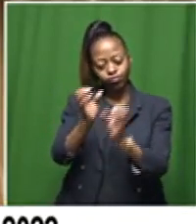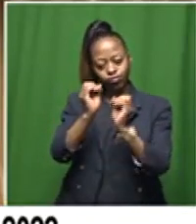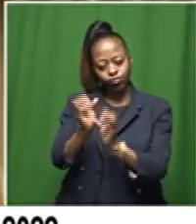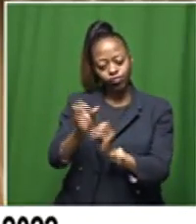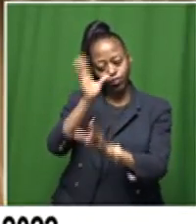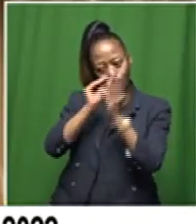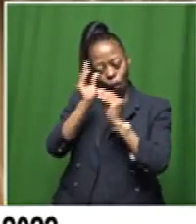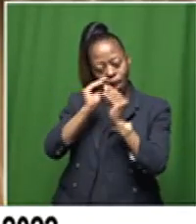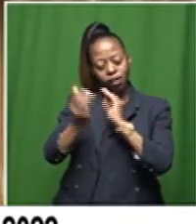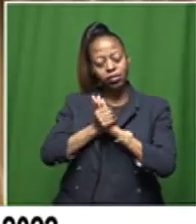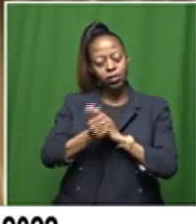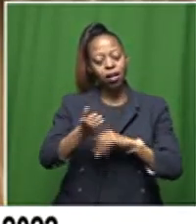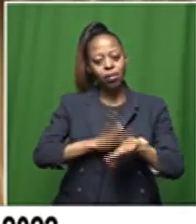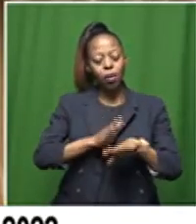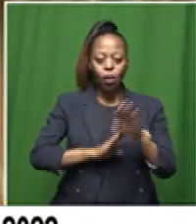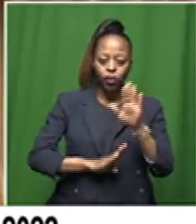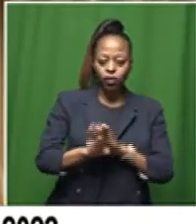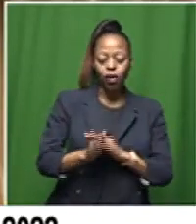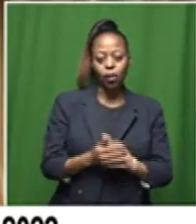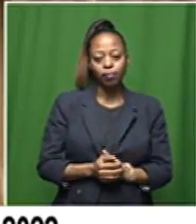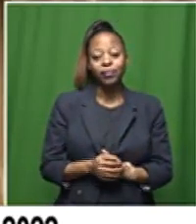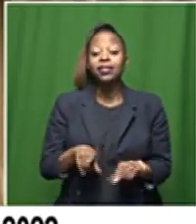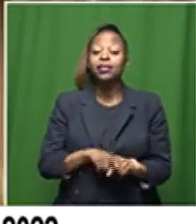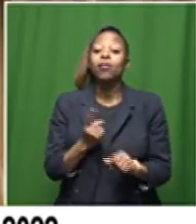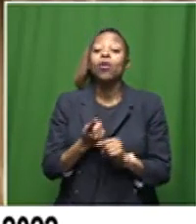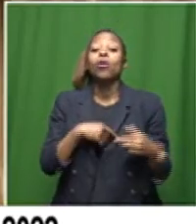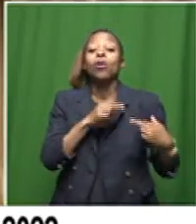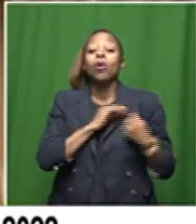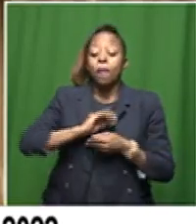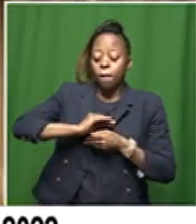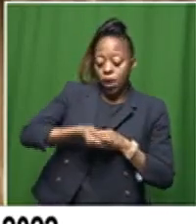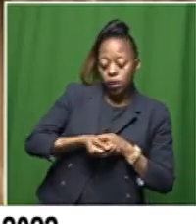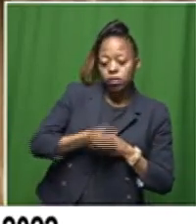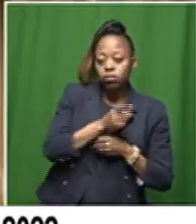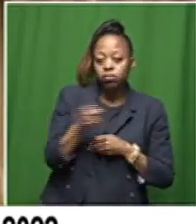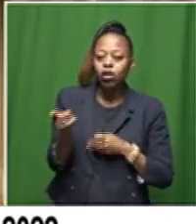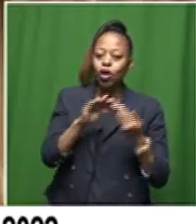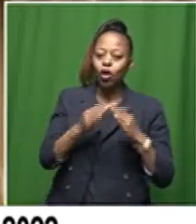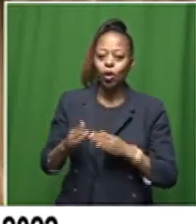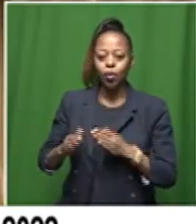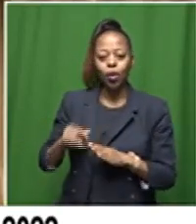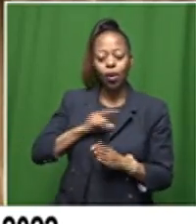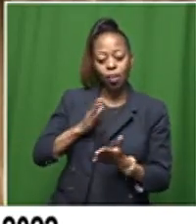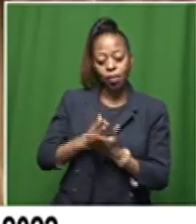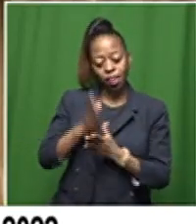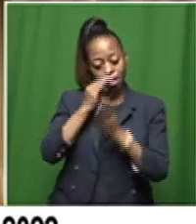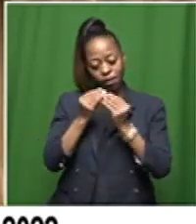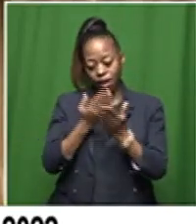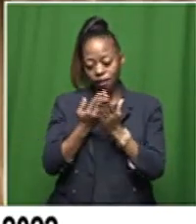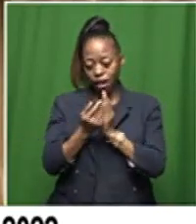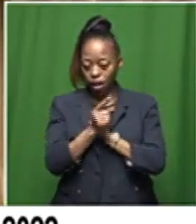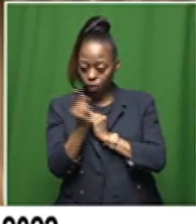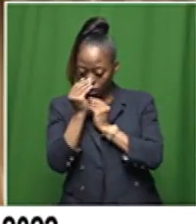their knowledge. They are then also responsible for protecting the public in terms of making this information available to the